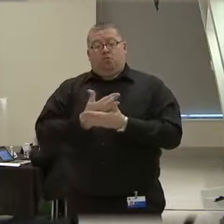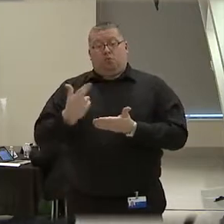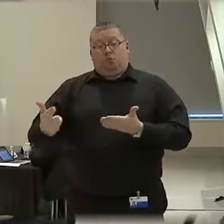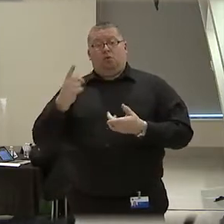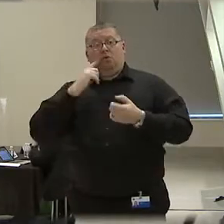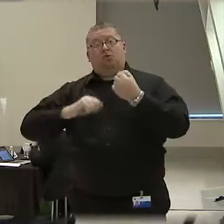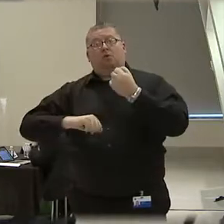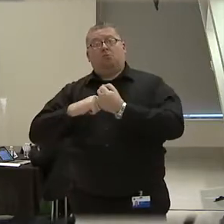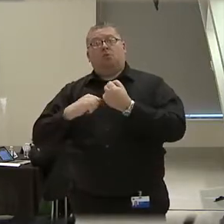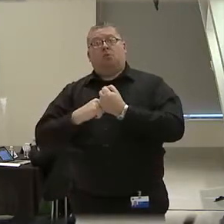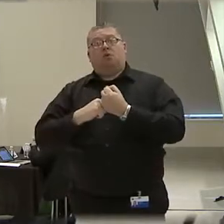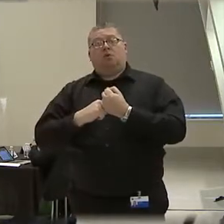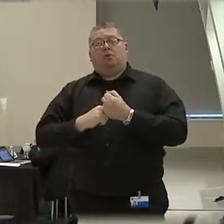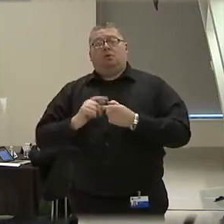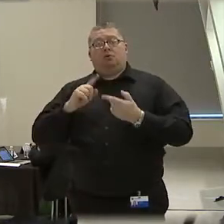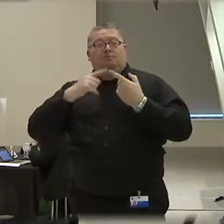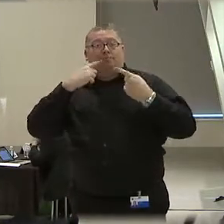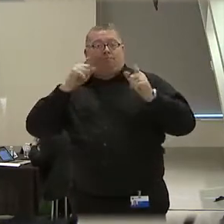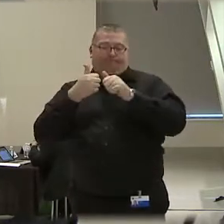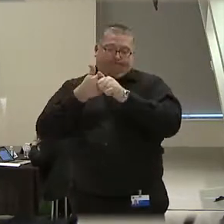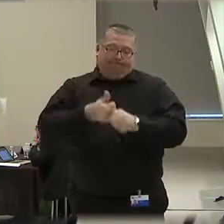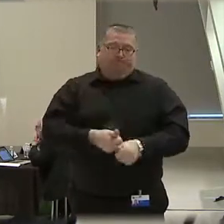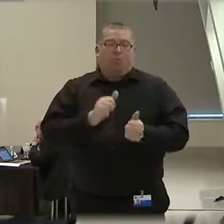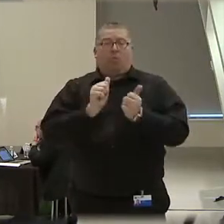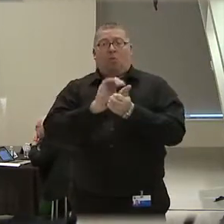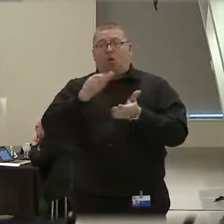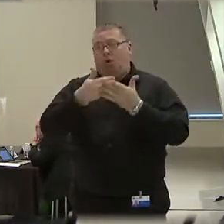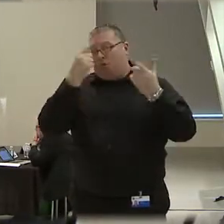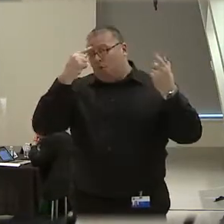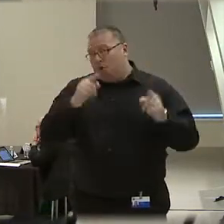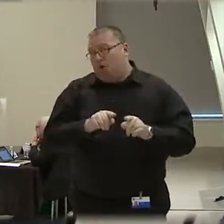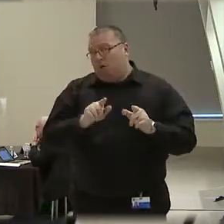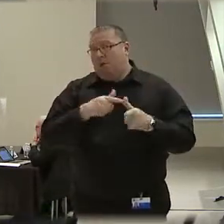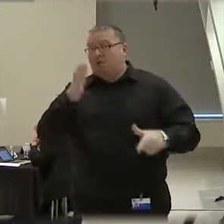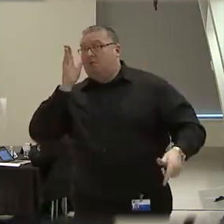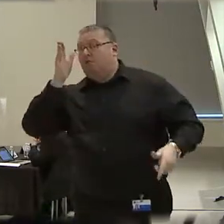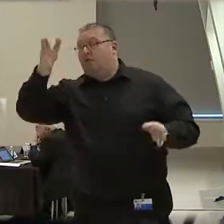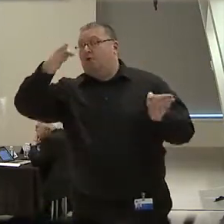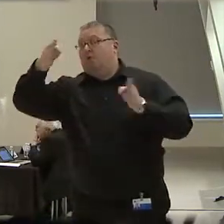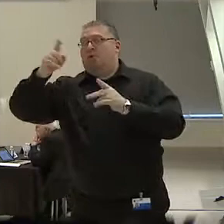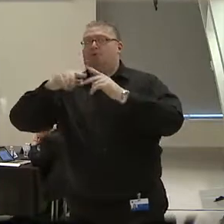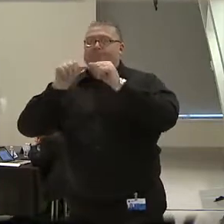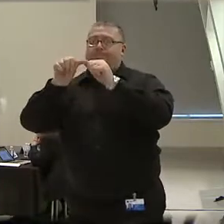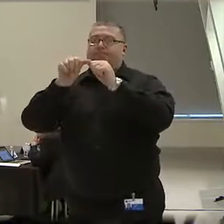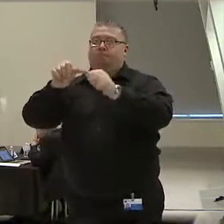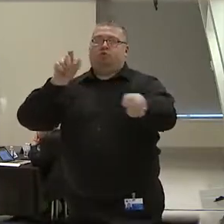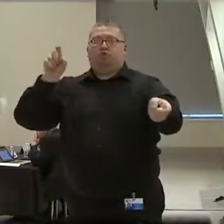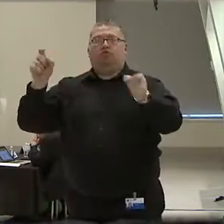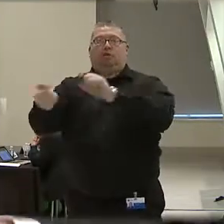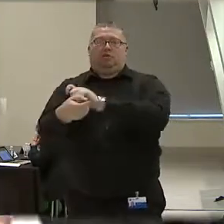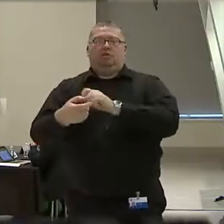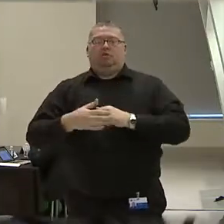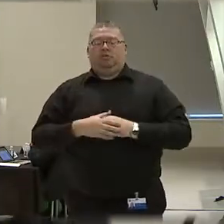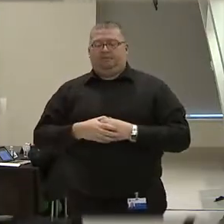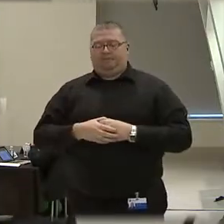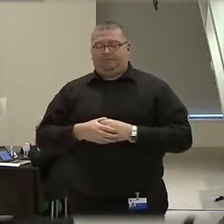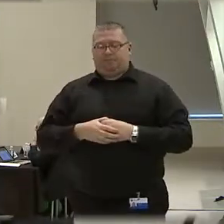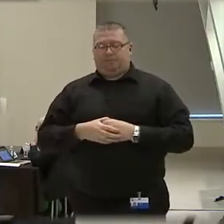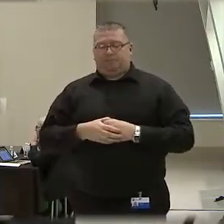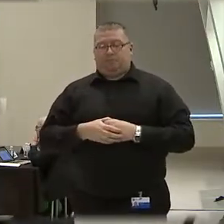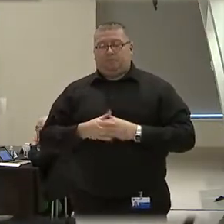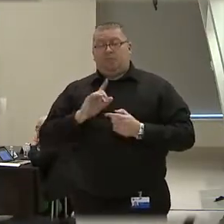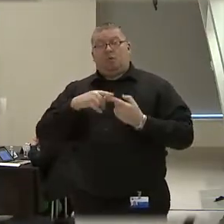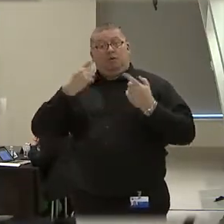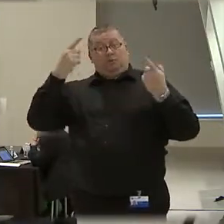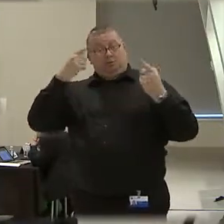term to achieve compliance with the settlement agreement, and in the long term to achieve sustainable reform. And when the consent